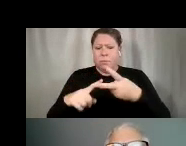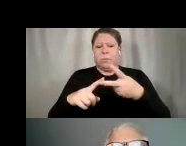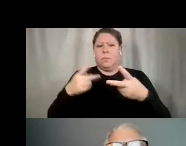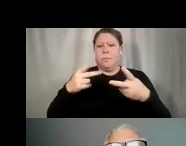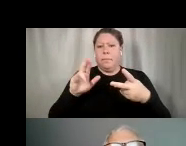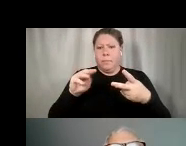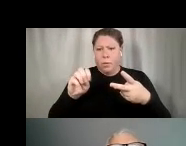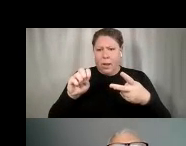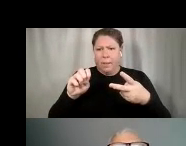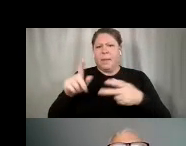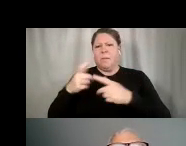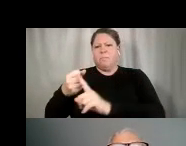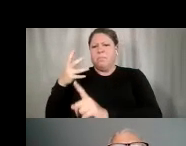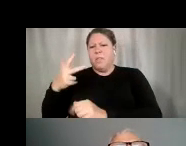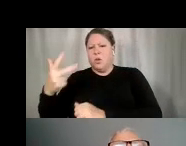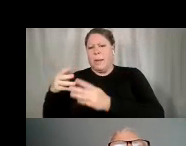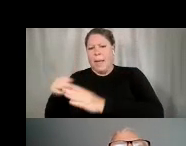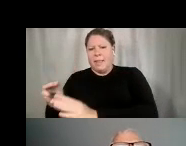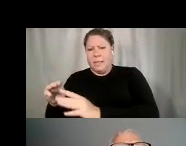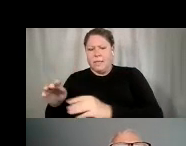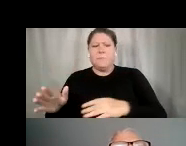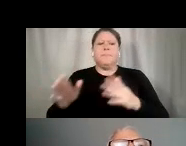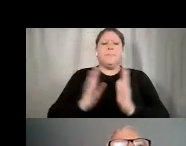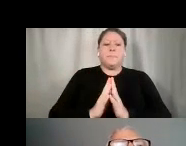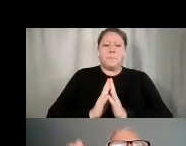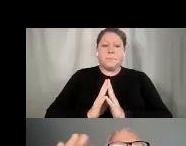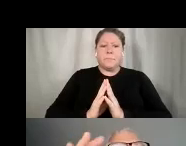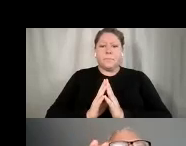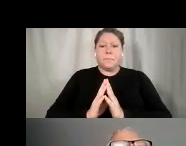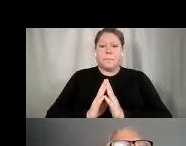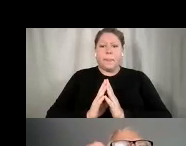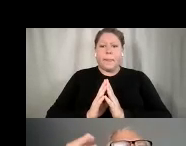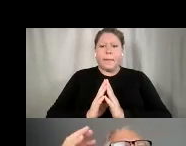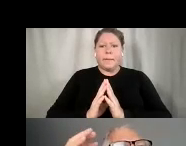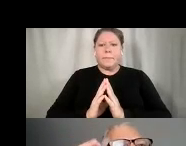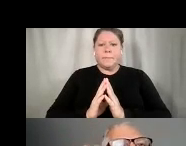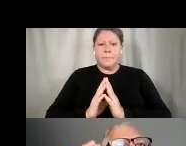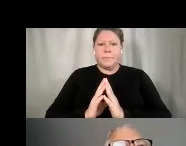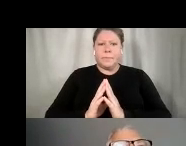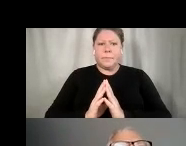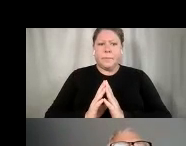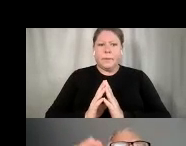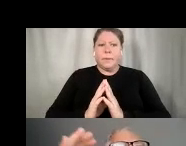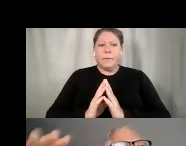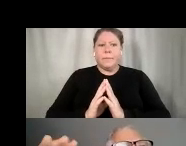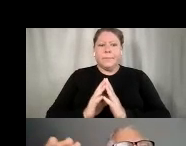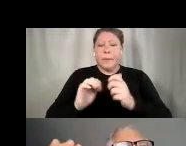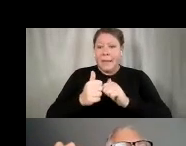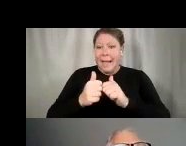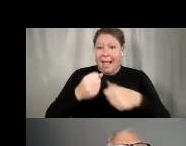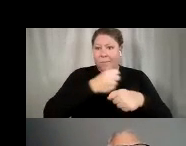you can use. So some of the ways that we can prepare to be